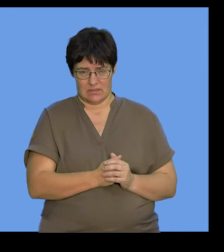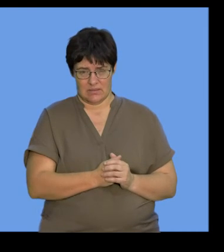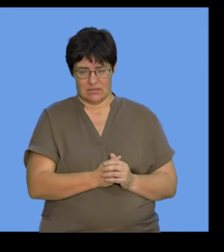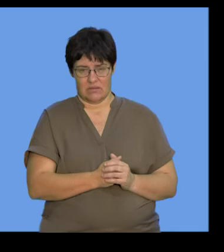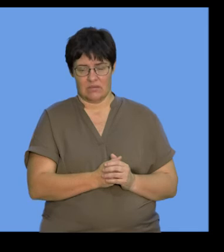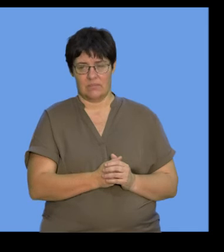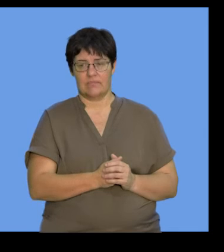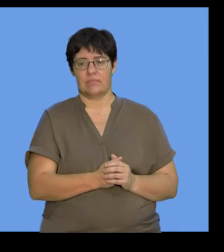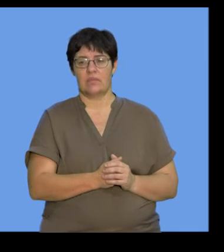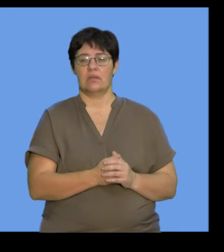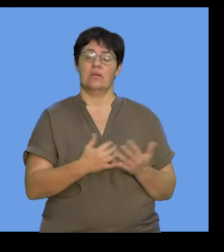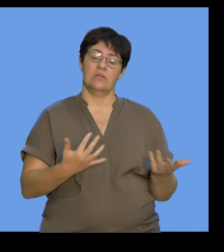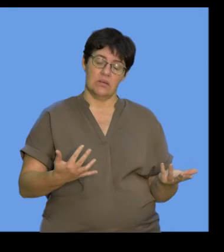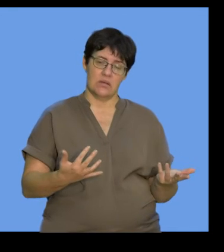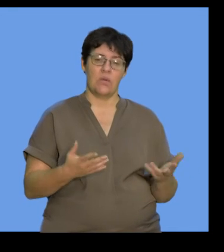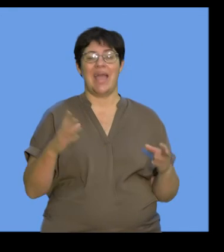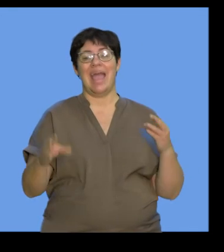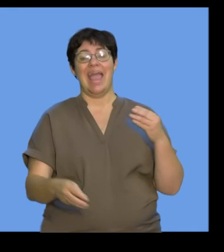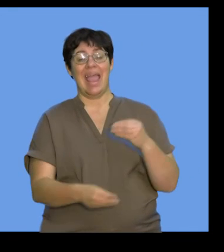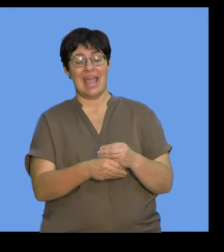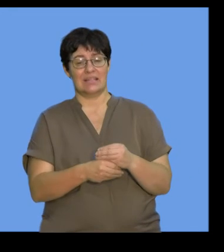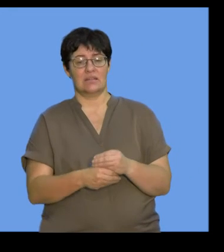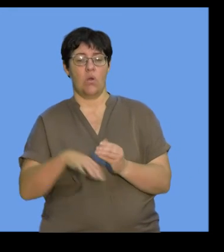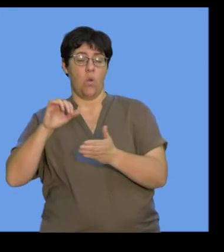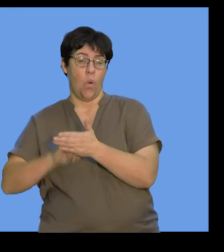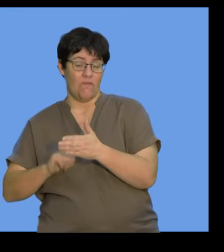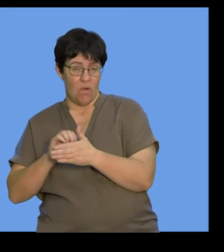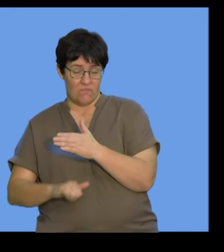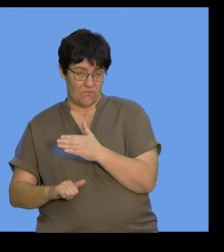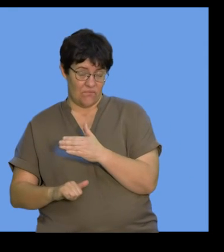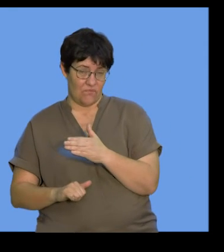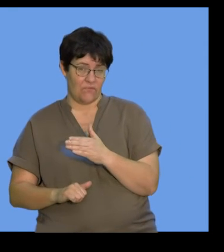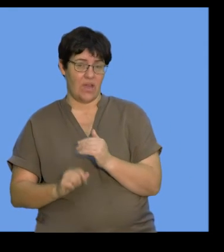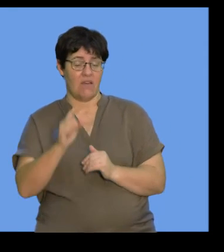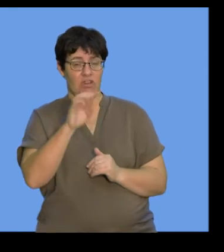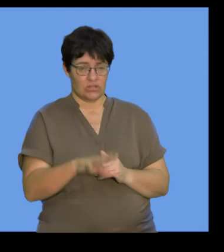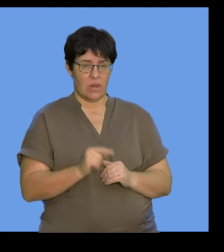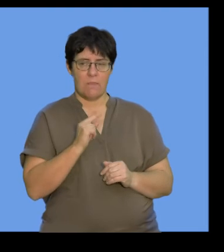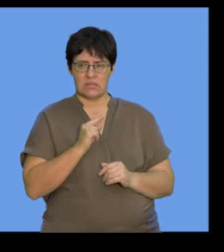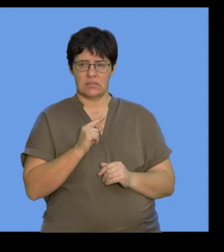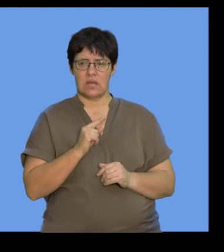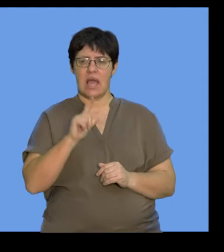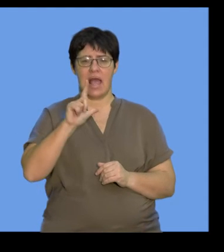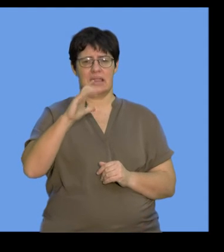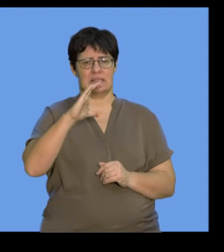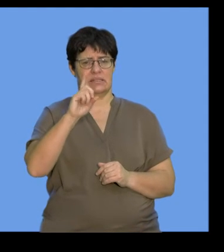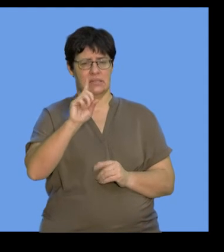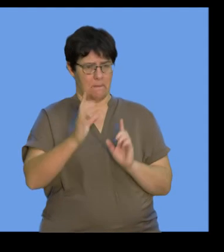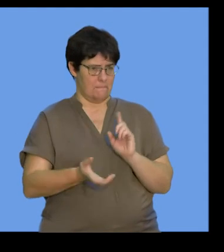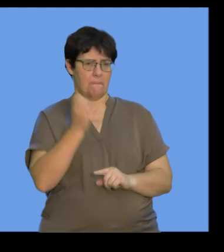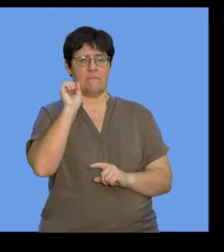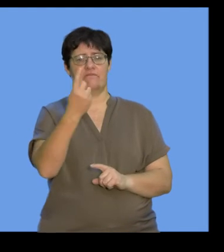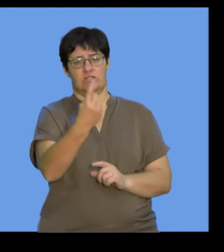of fractions. Now when adding and subtracting fractions, first you need to determine the LCD. Now,